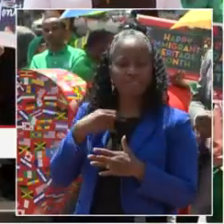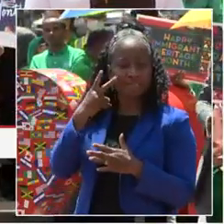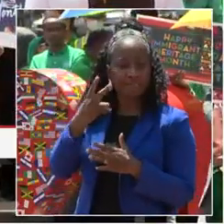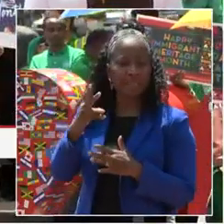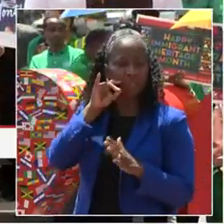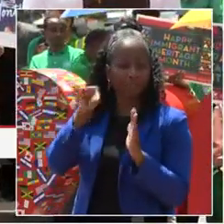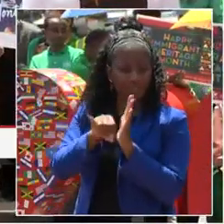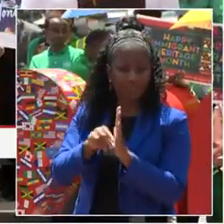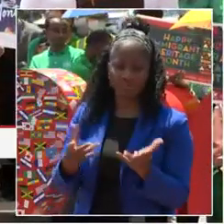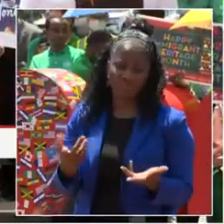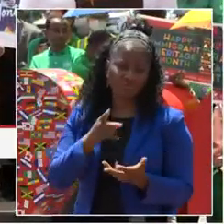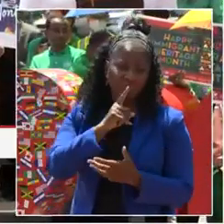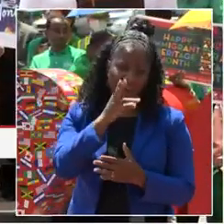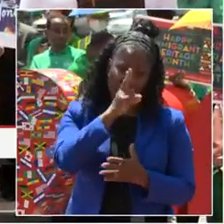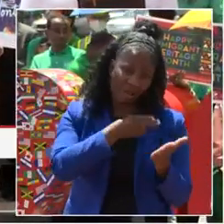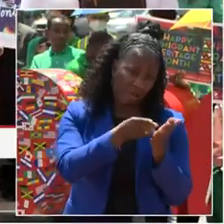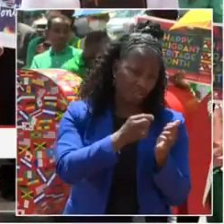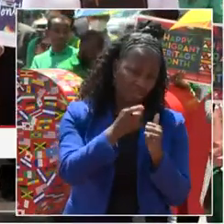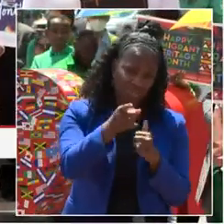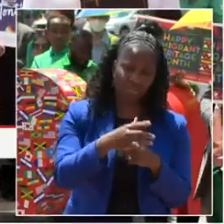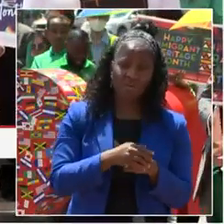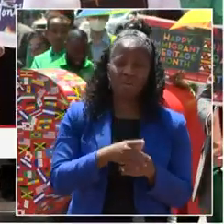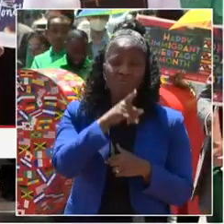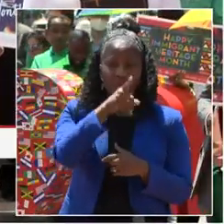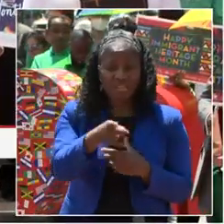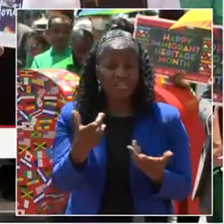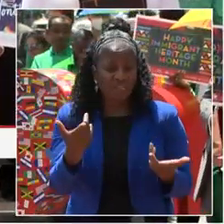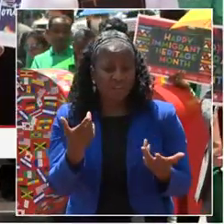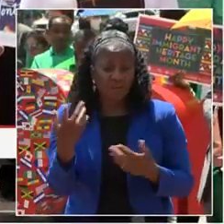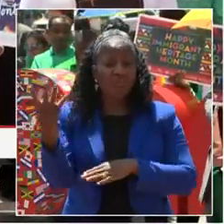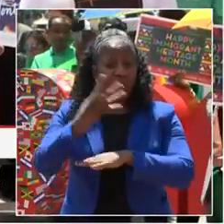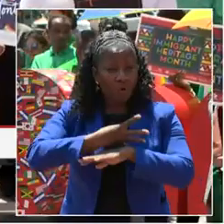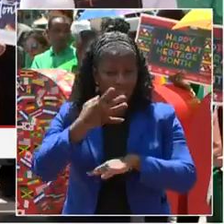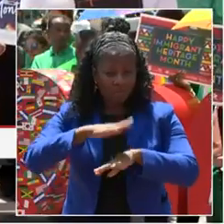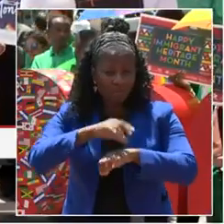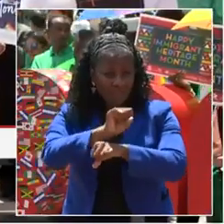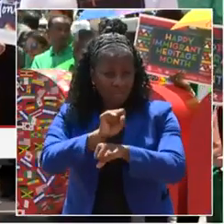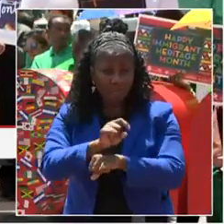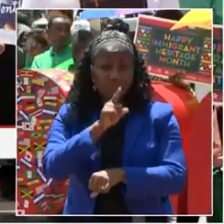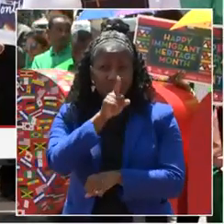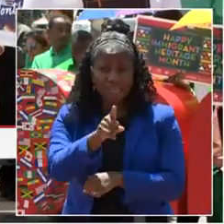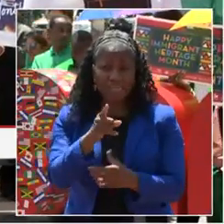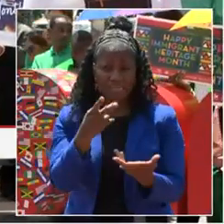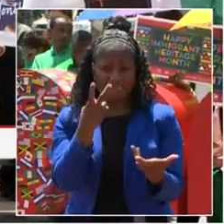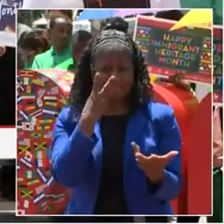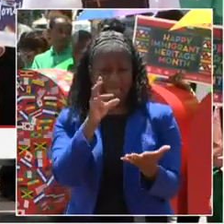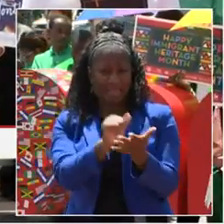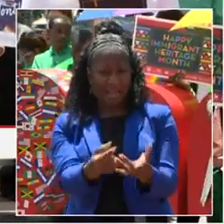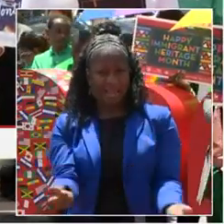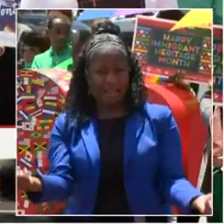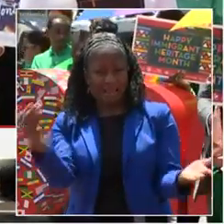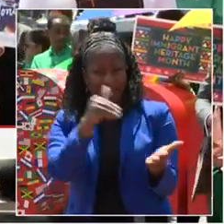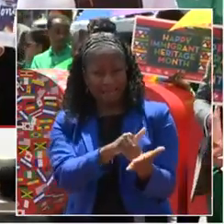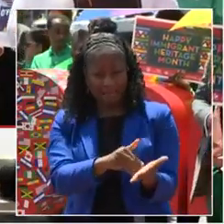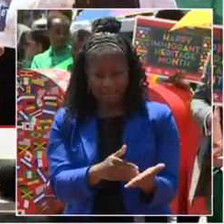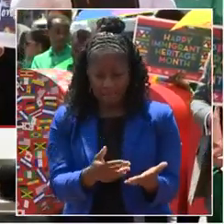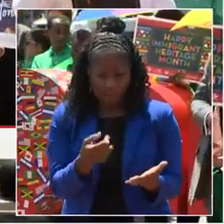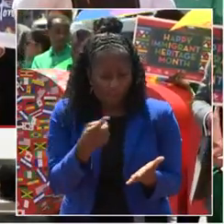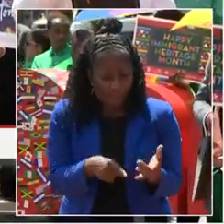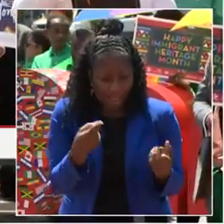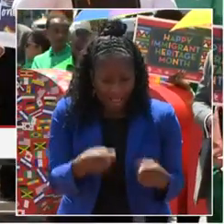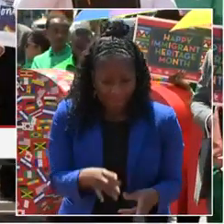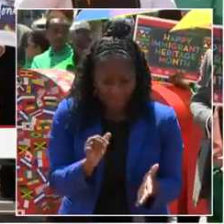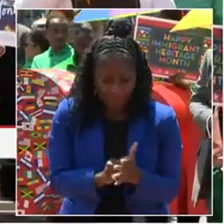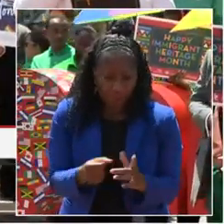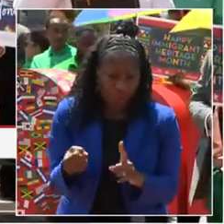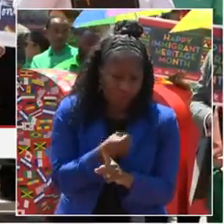with you, it really caused me 4 days on the job to really relive some of those images that were taking place, assaults